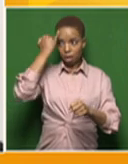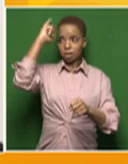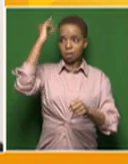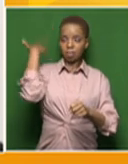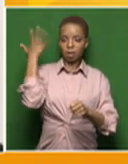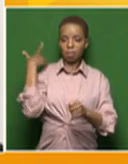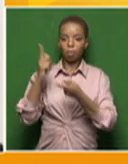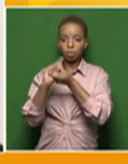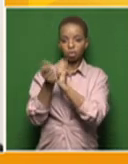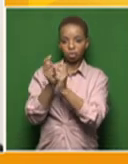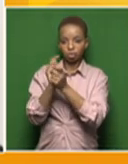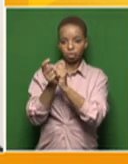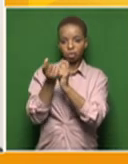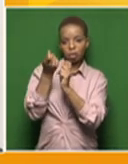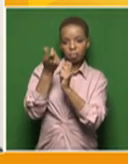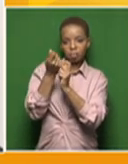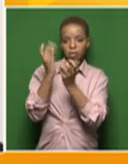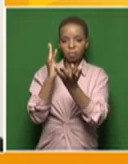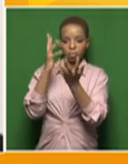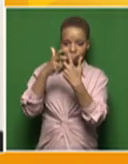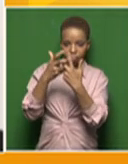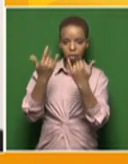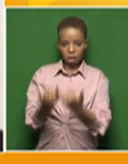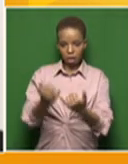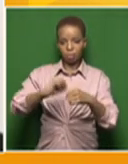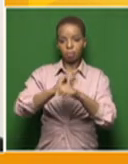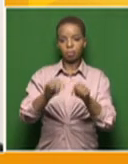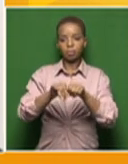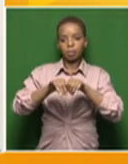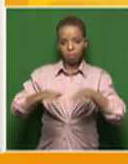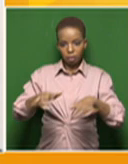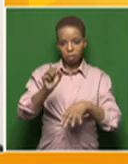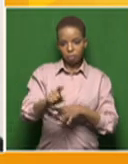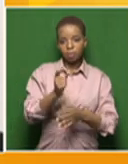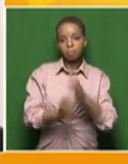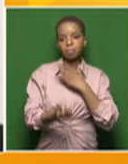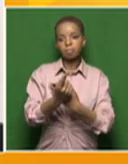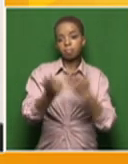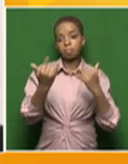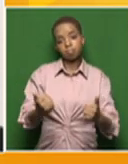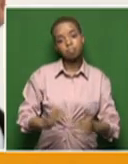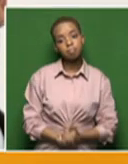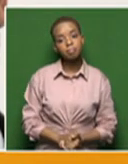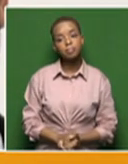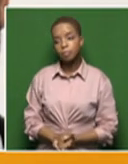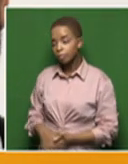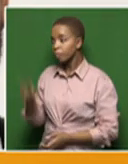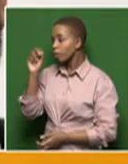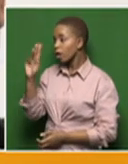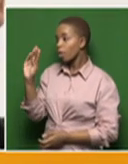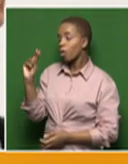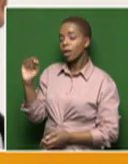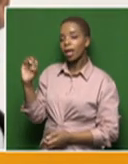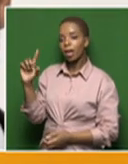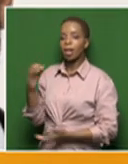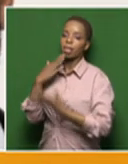redesigned the ID to make it more suitable for the current environment that we find ourselves in. All right, Bonele, great chatting to you, man.